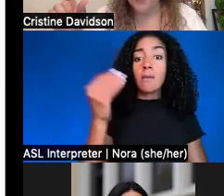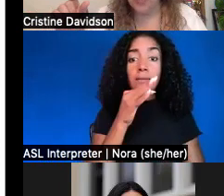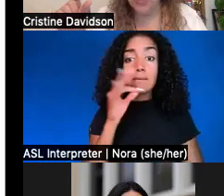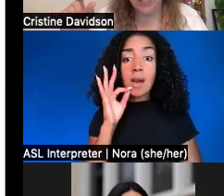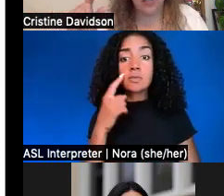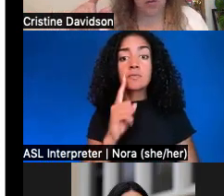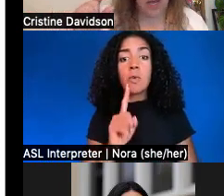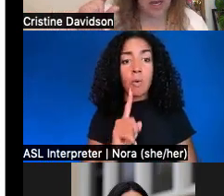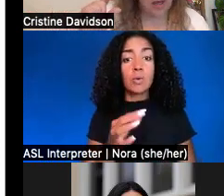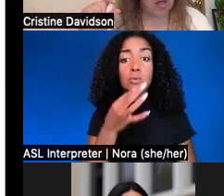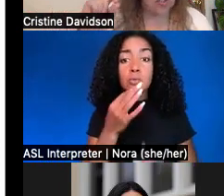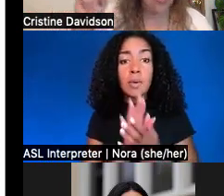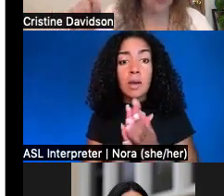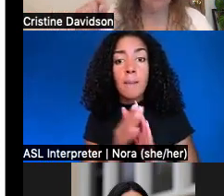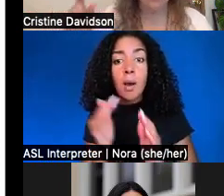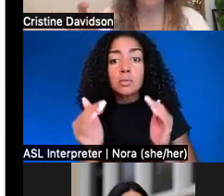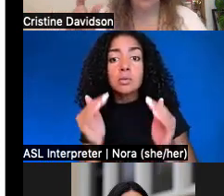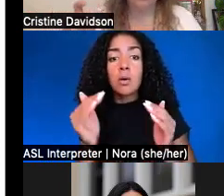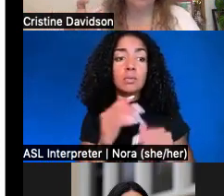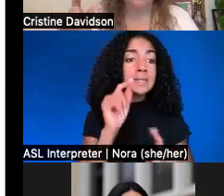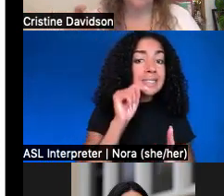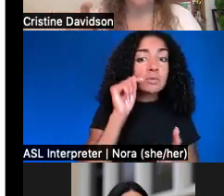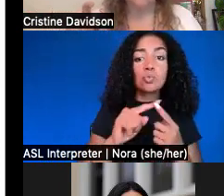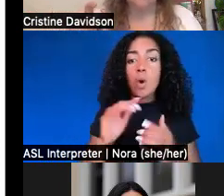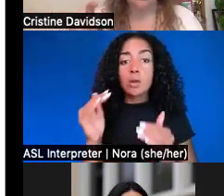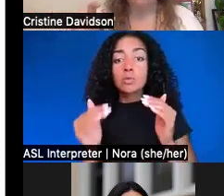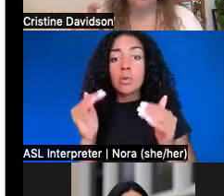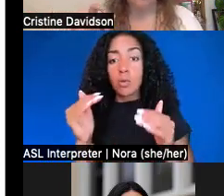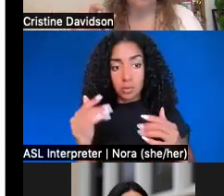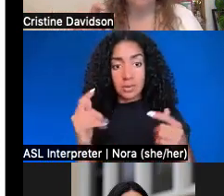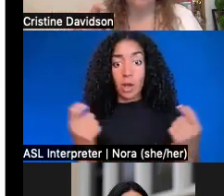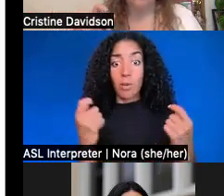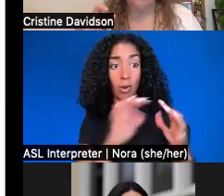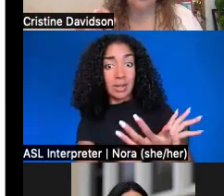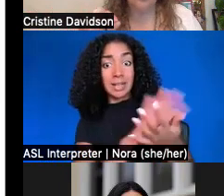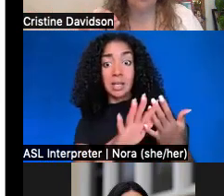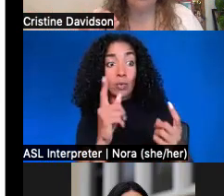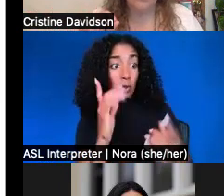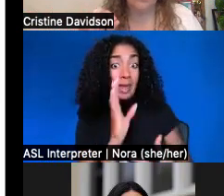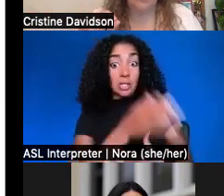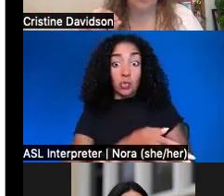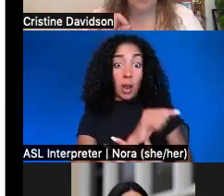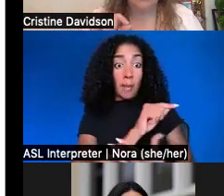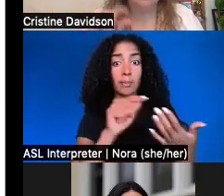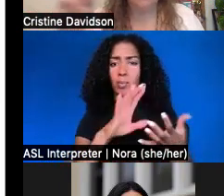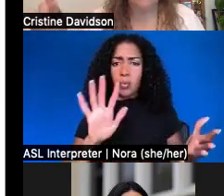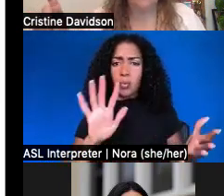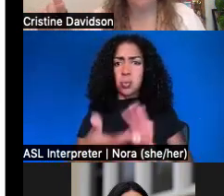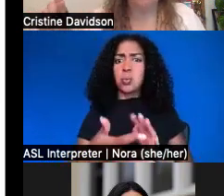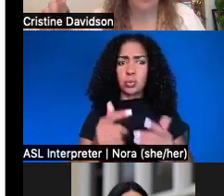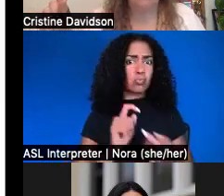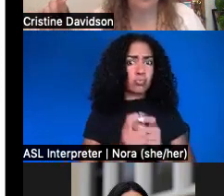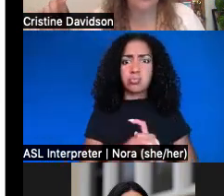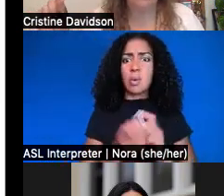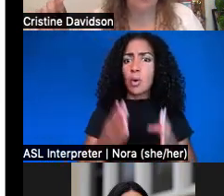that, you're taking away so much from a person's identity. You're interrupting a man's ability